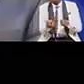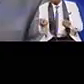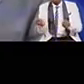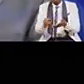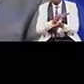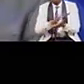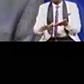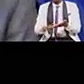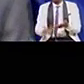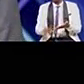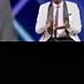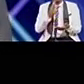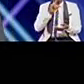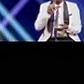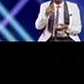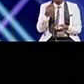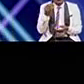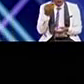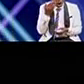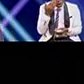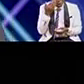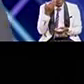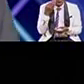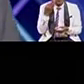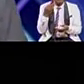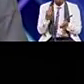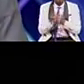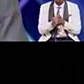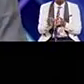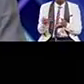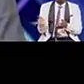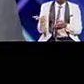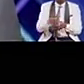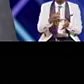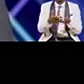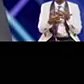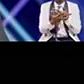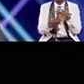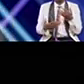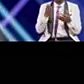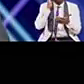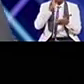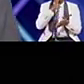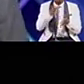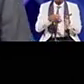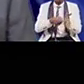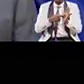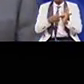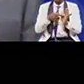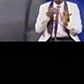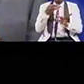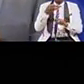Are you aware that their blood will be required from your hand